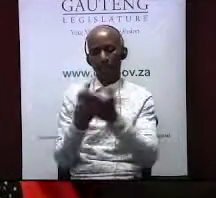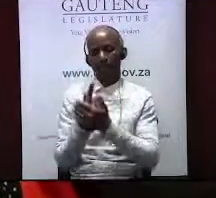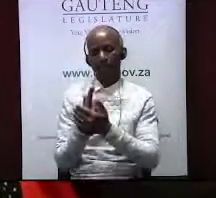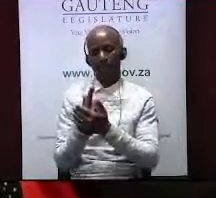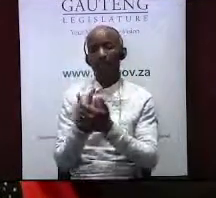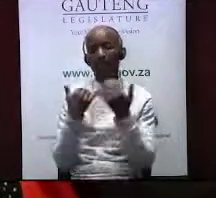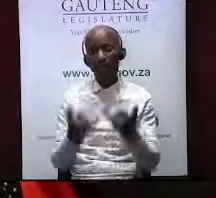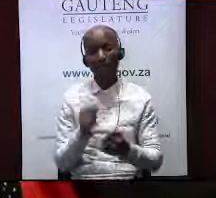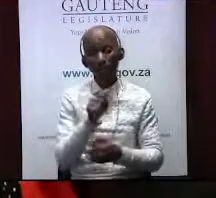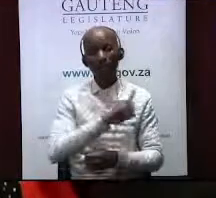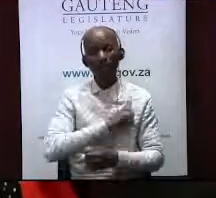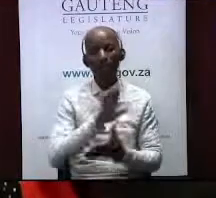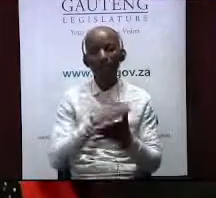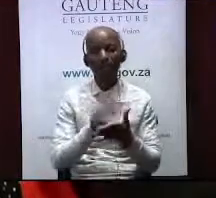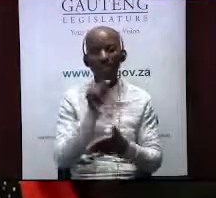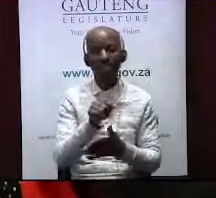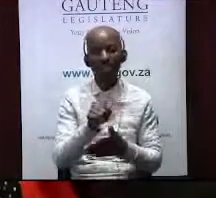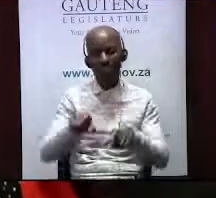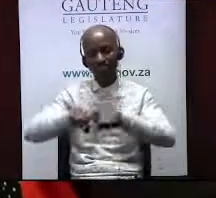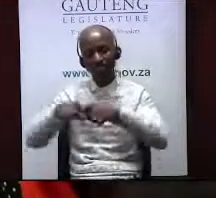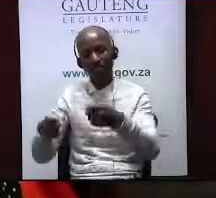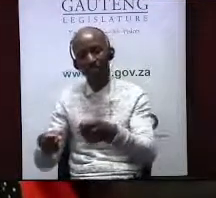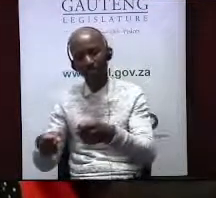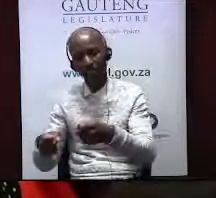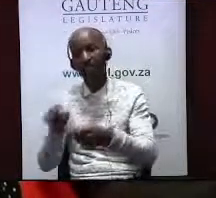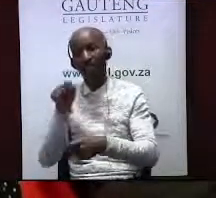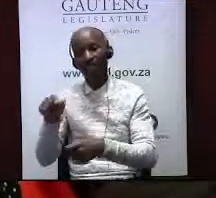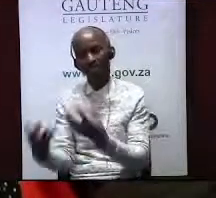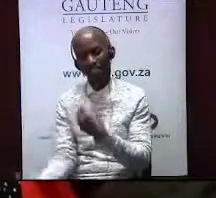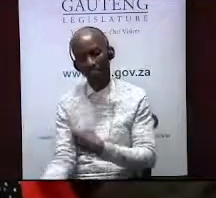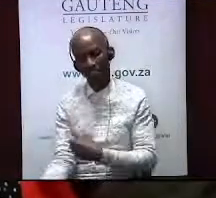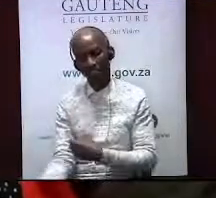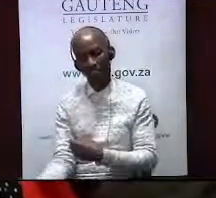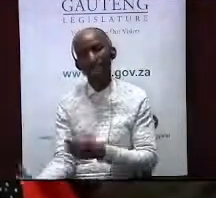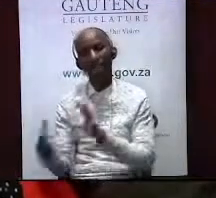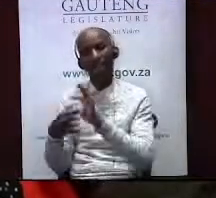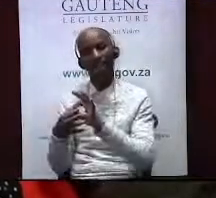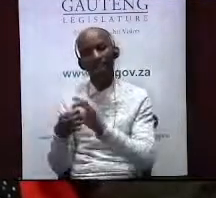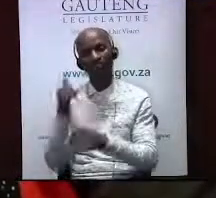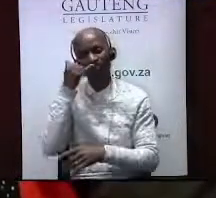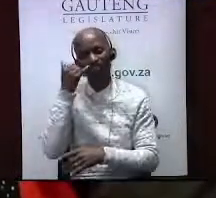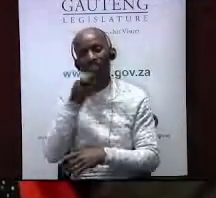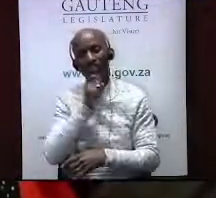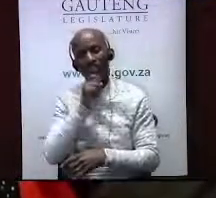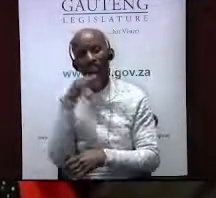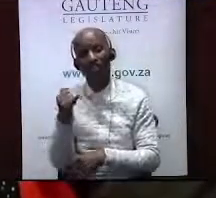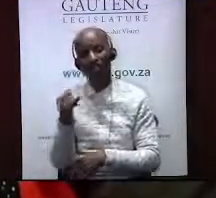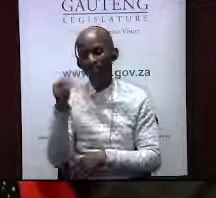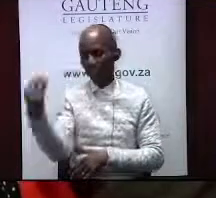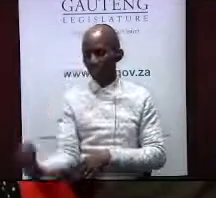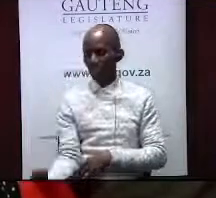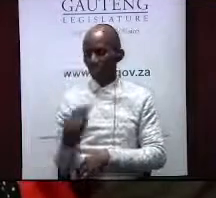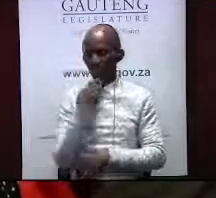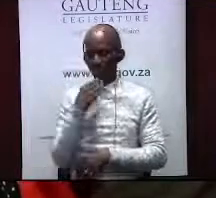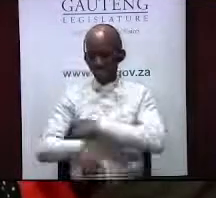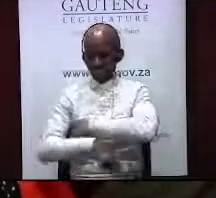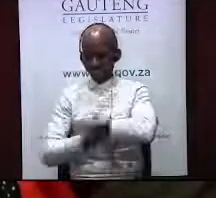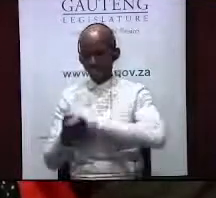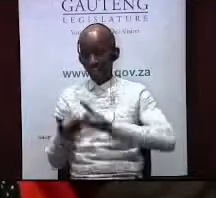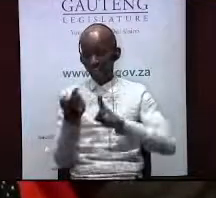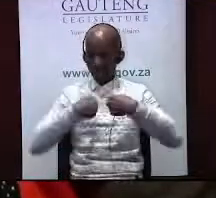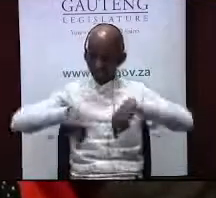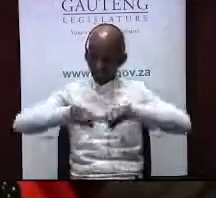So that raping, that children of ours that's taking drugs, that children of ours that's stealing from